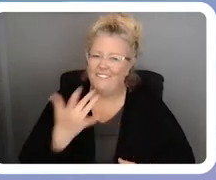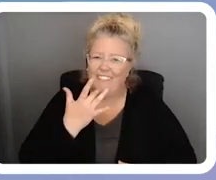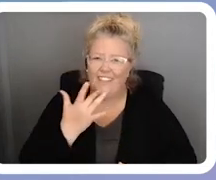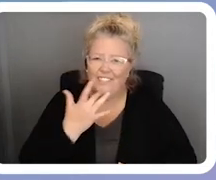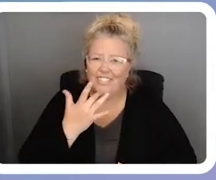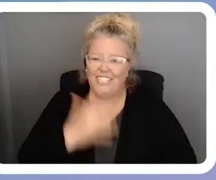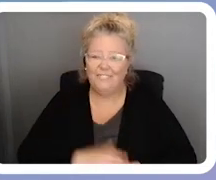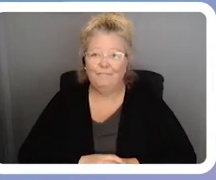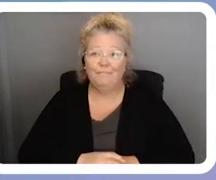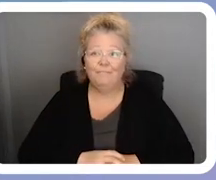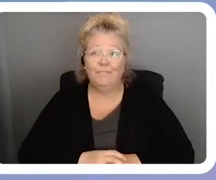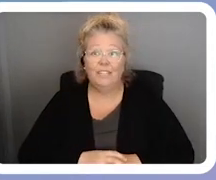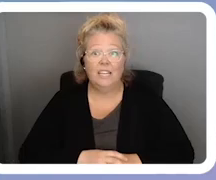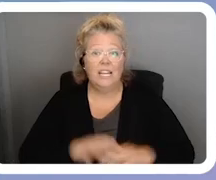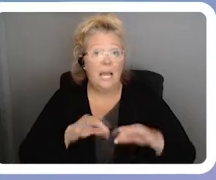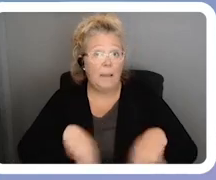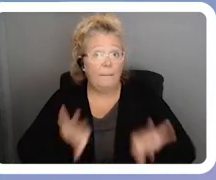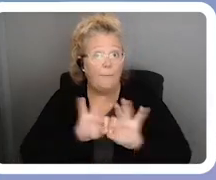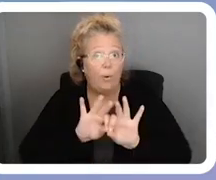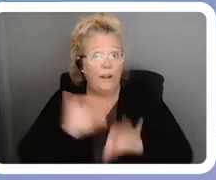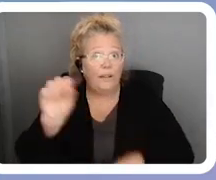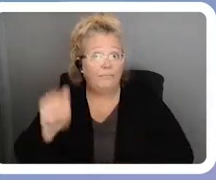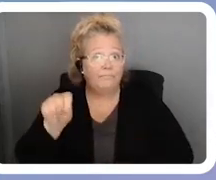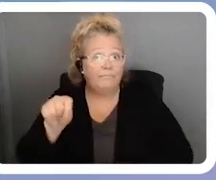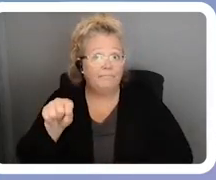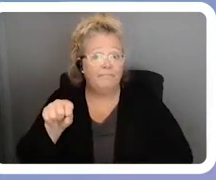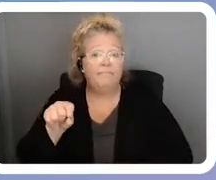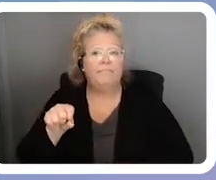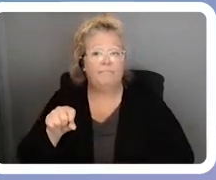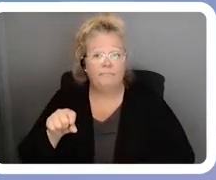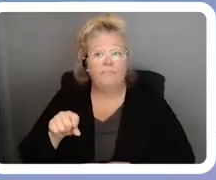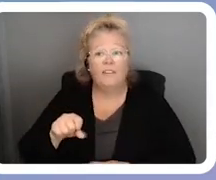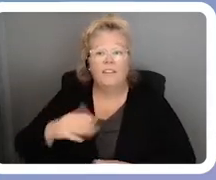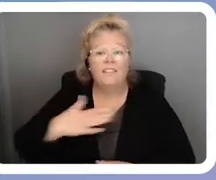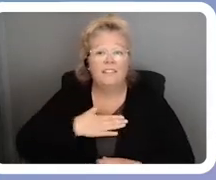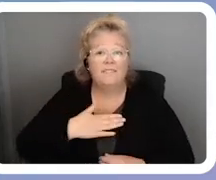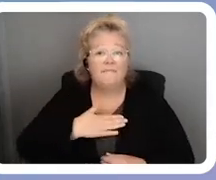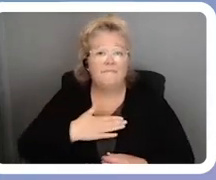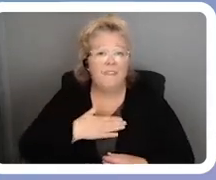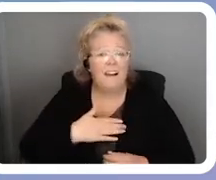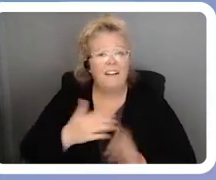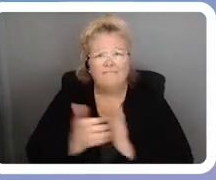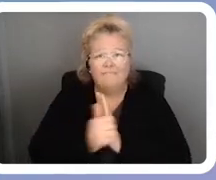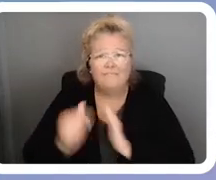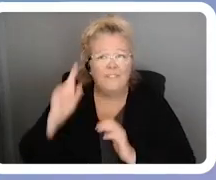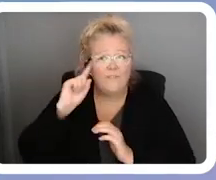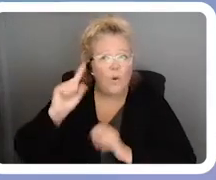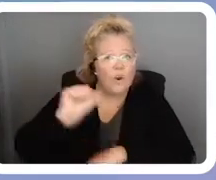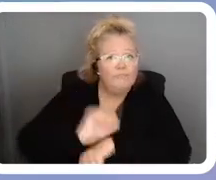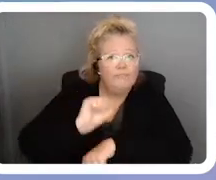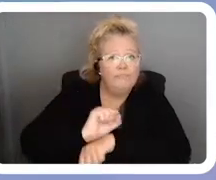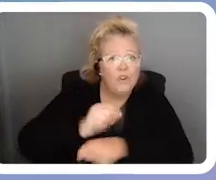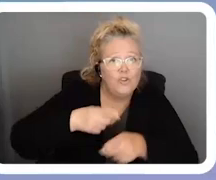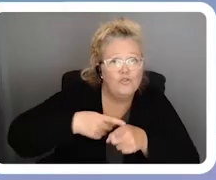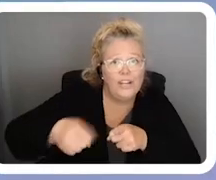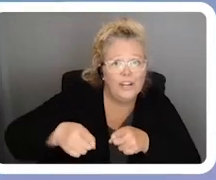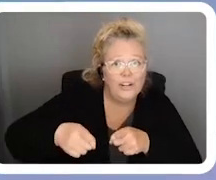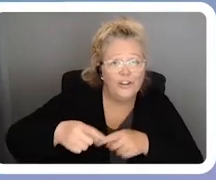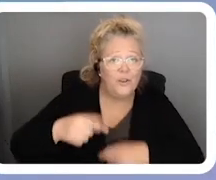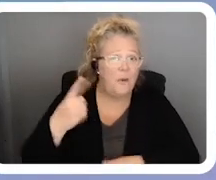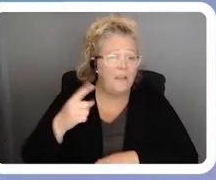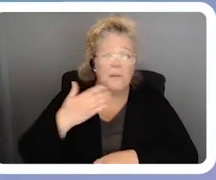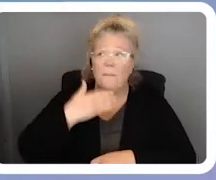important because this is my hospitality career. Thanks to the Best